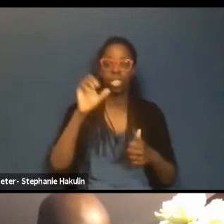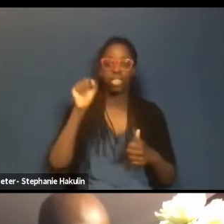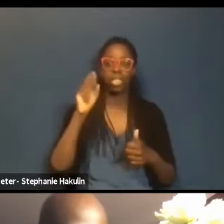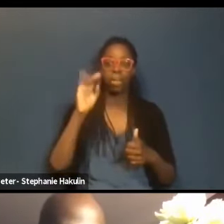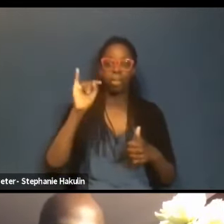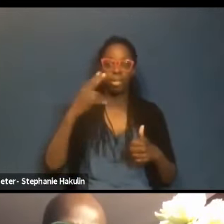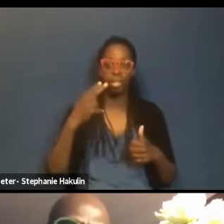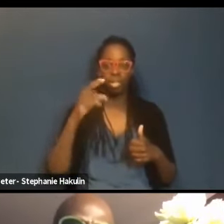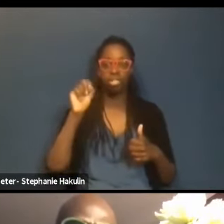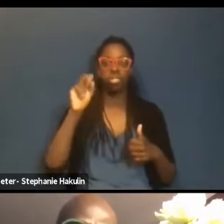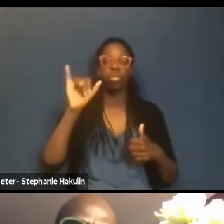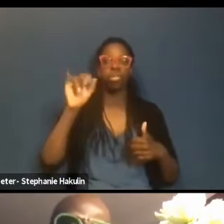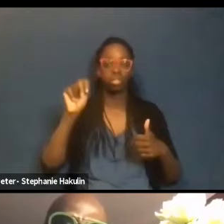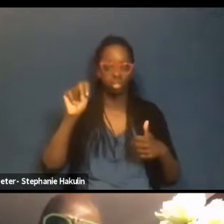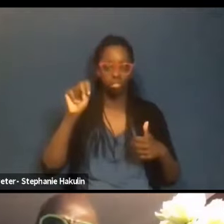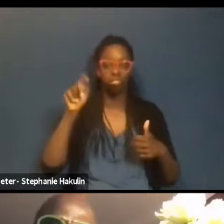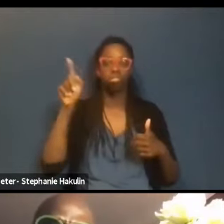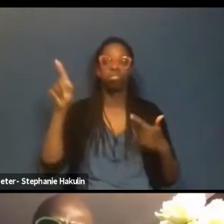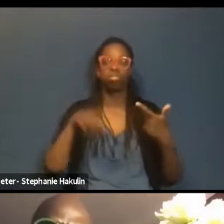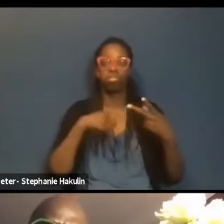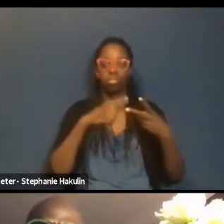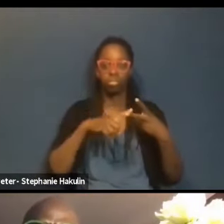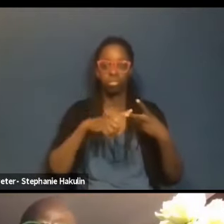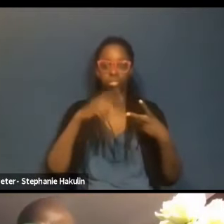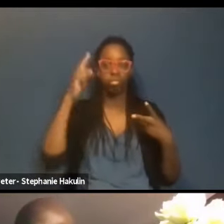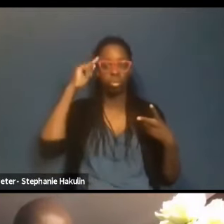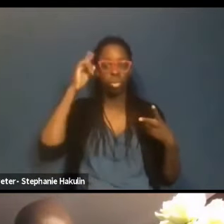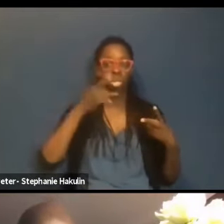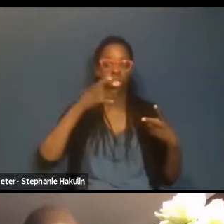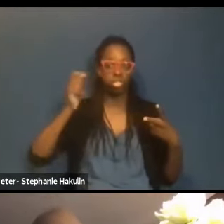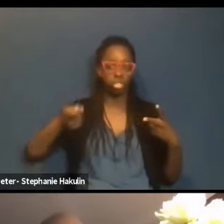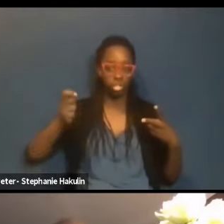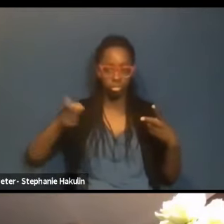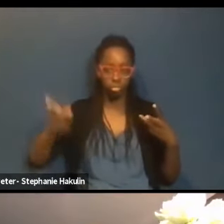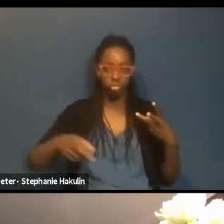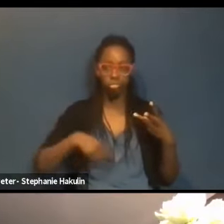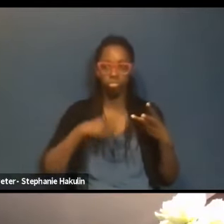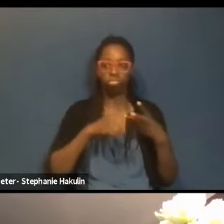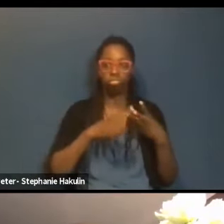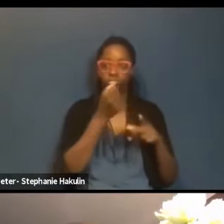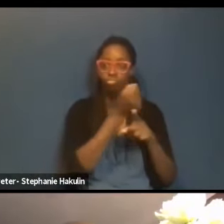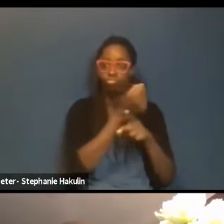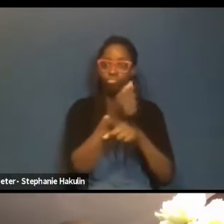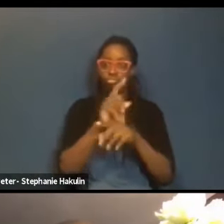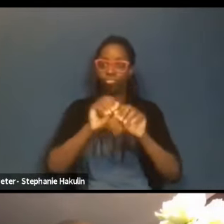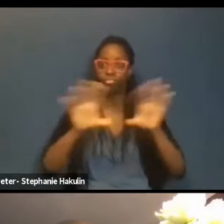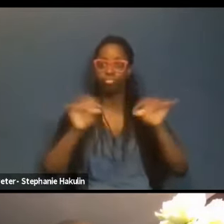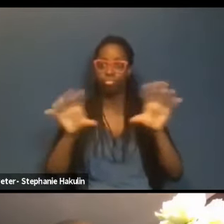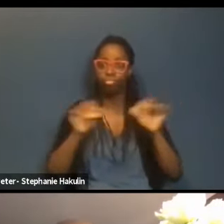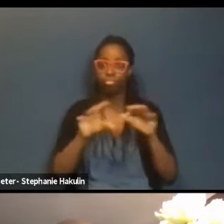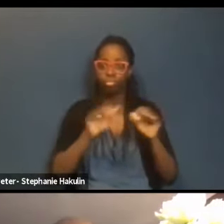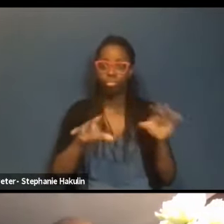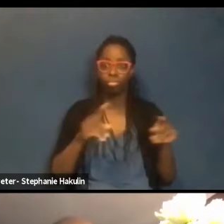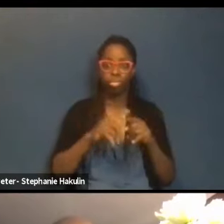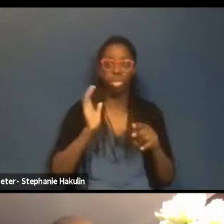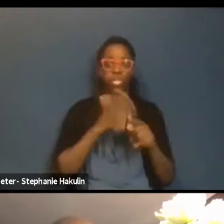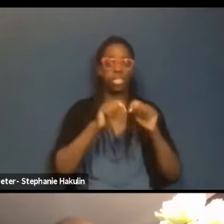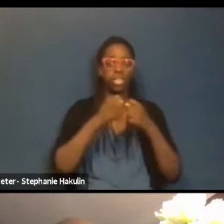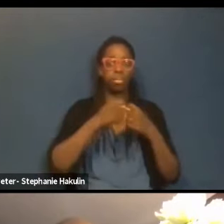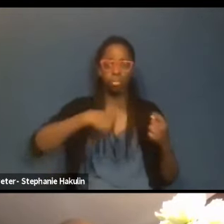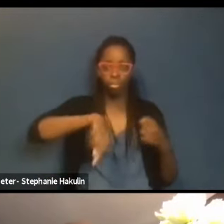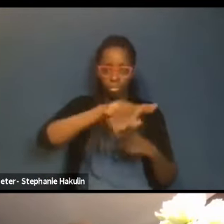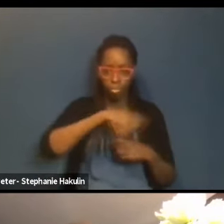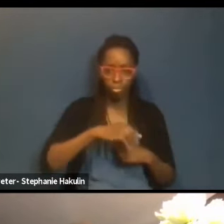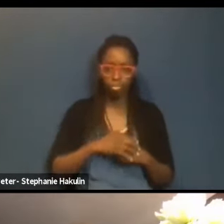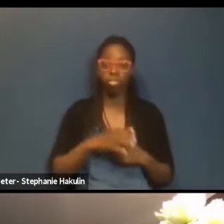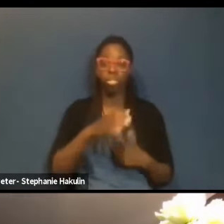Light Switch, for sending such amazing kits to all of our teams, the Library of Congress, Kennedy Center. You can see them all up there. Words Beats